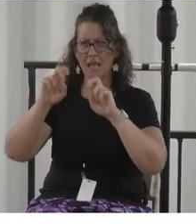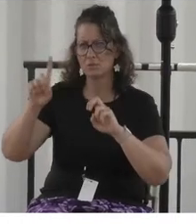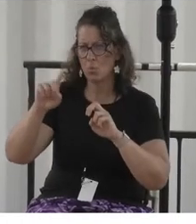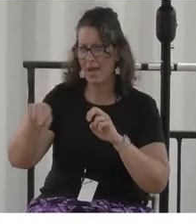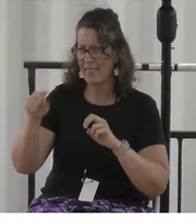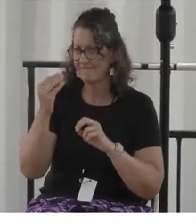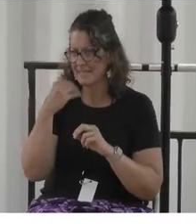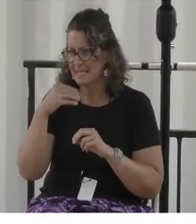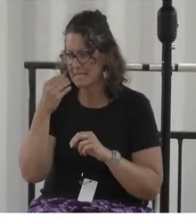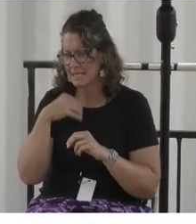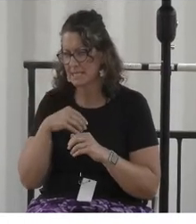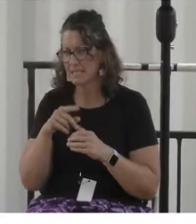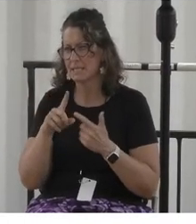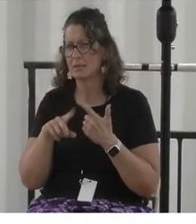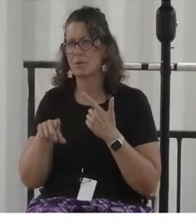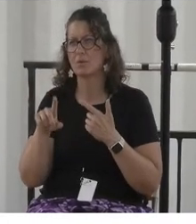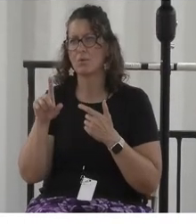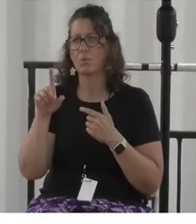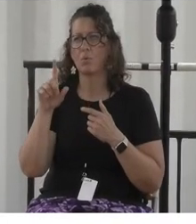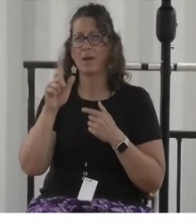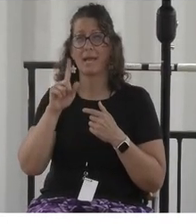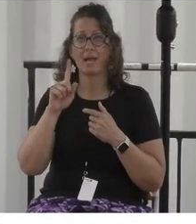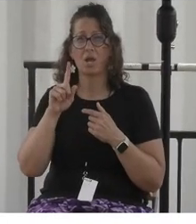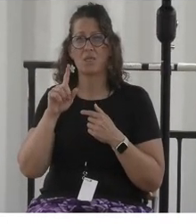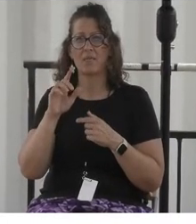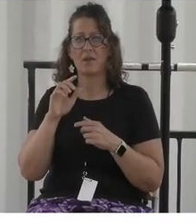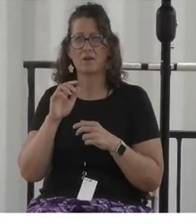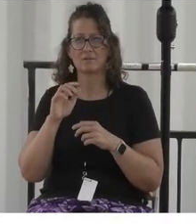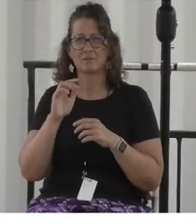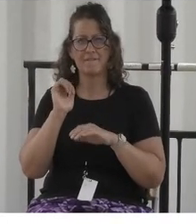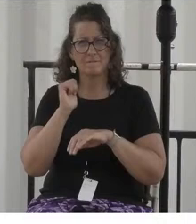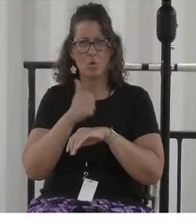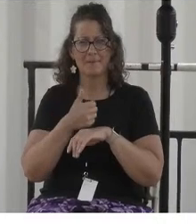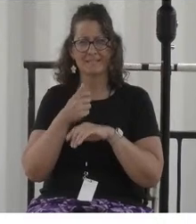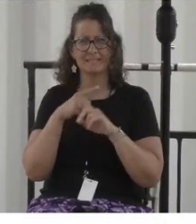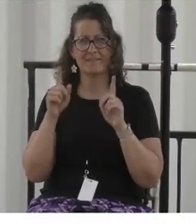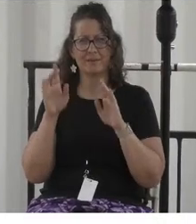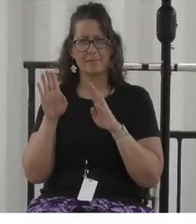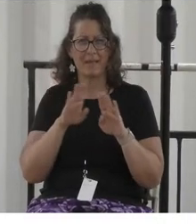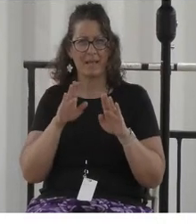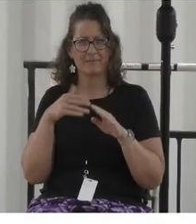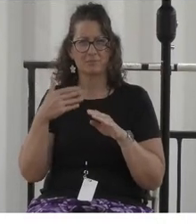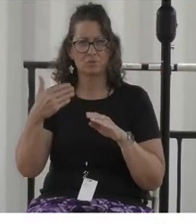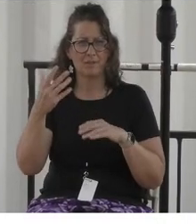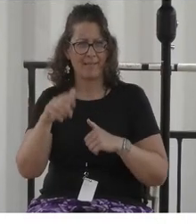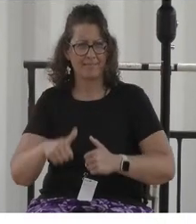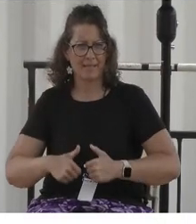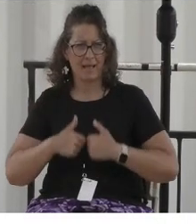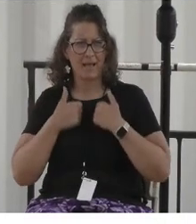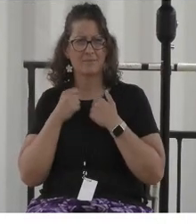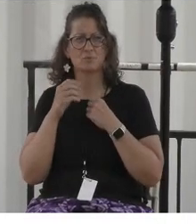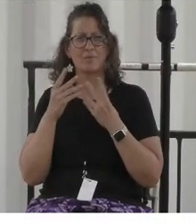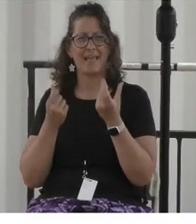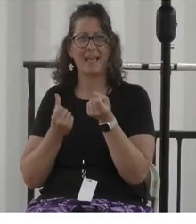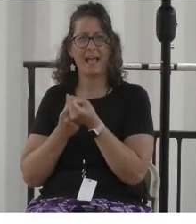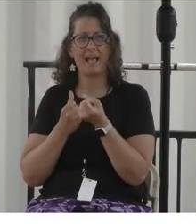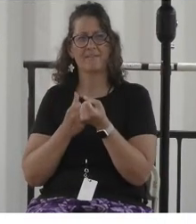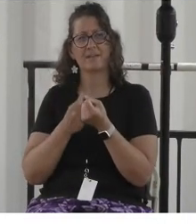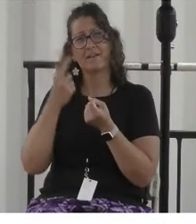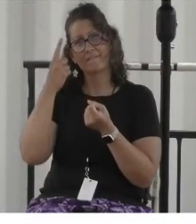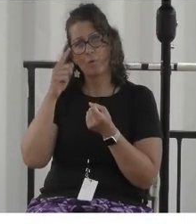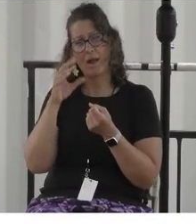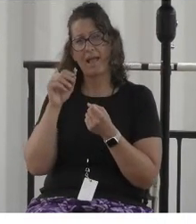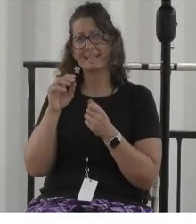feeding, where they're performing different behaviors throughout the course of their lifetime so that they can advocate for and